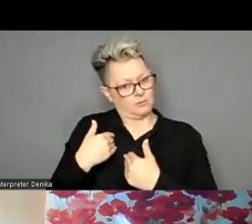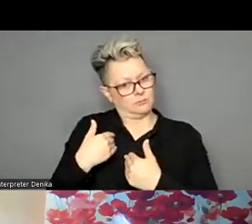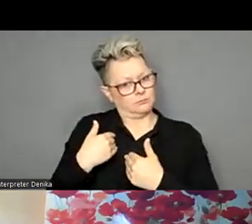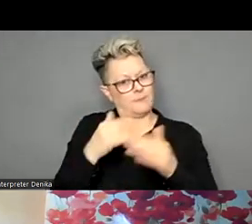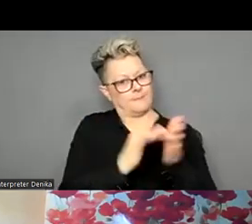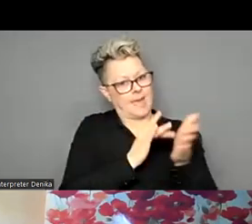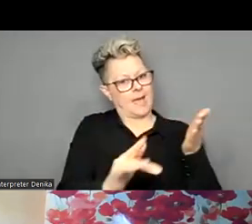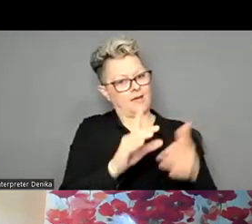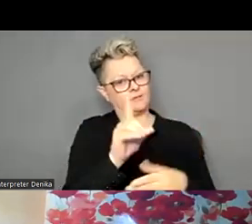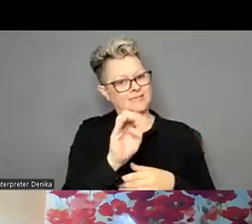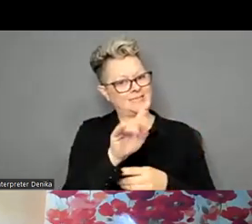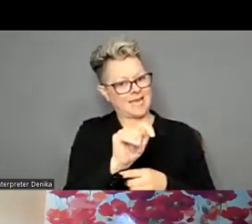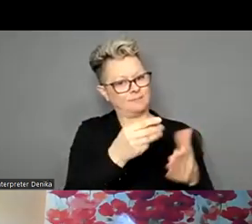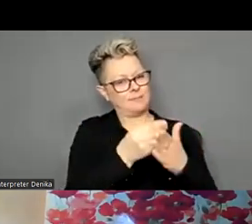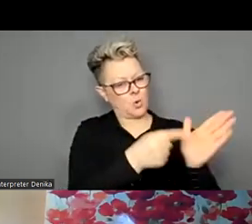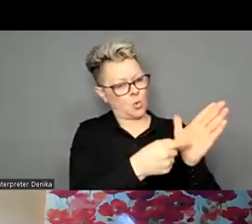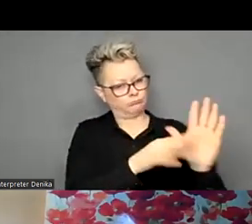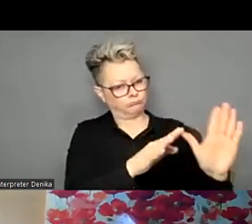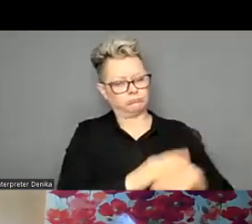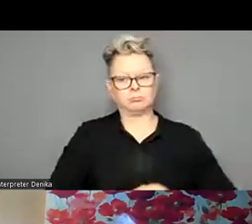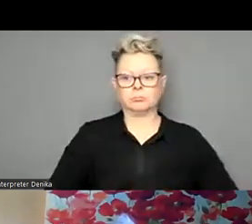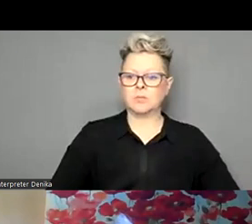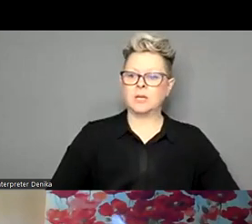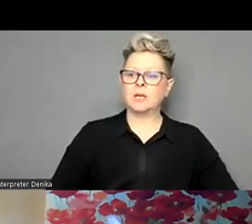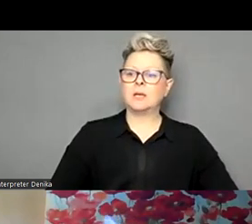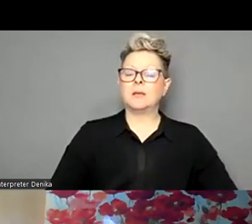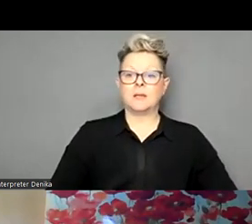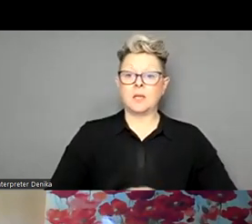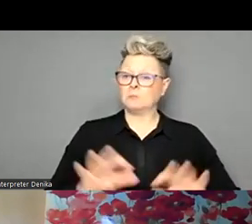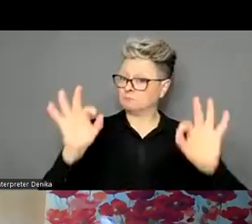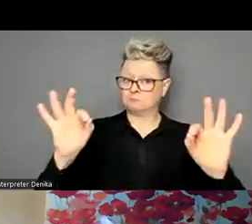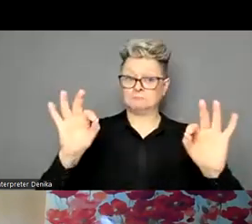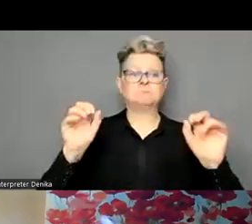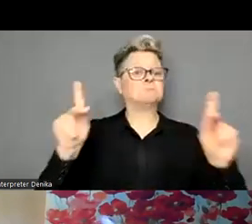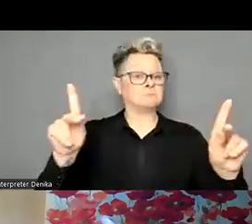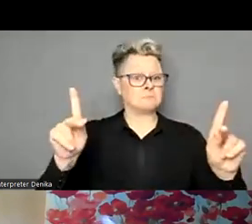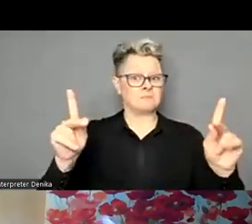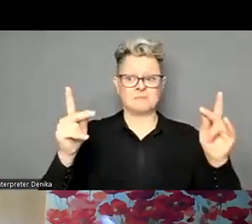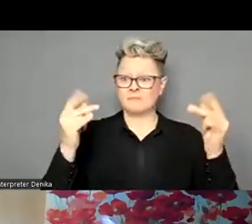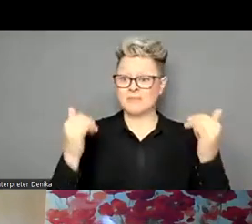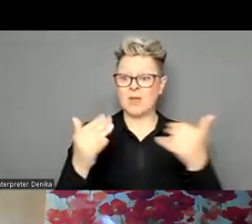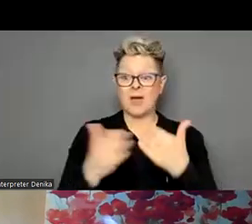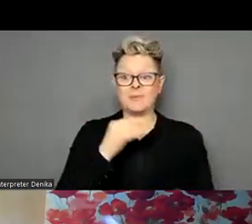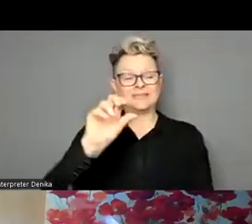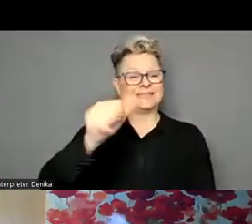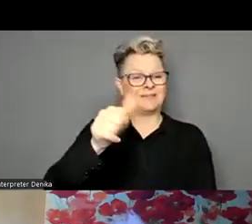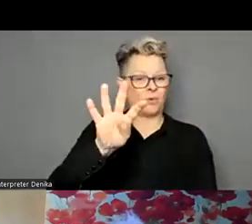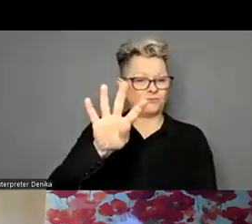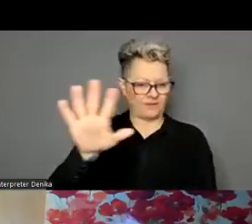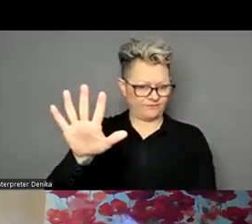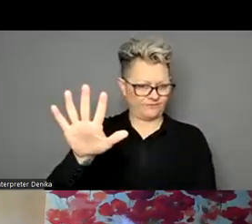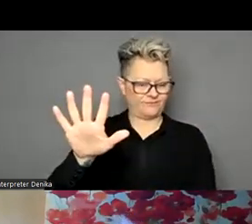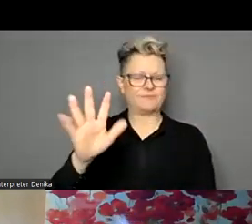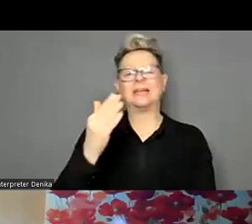out of your assets. Excellent. Okay, I think what we'll do, it's almost 10:45. So thank